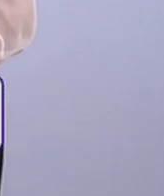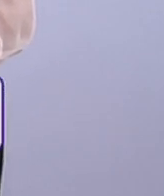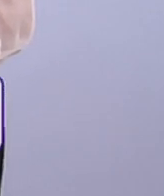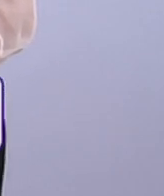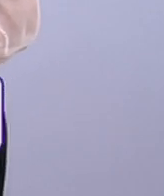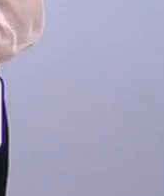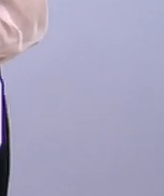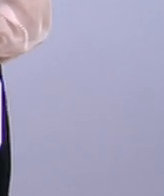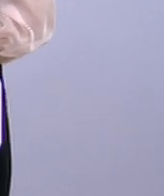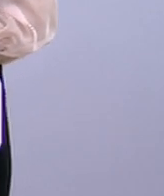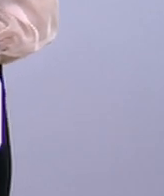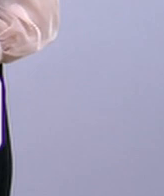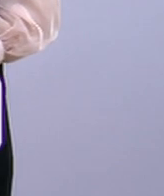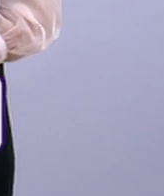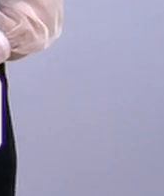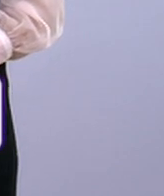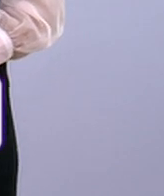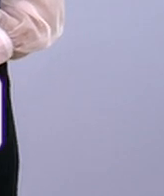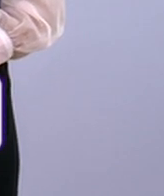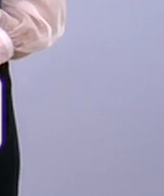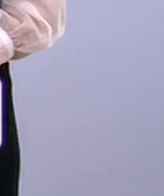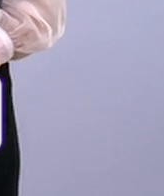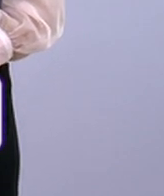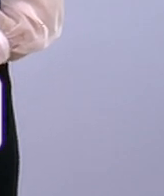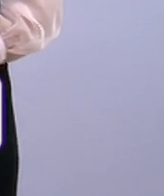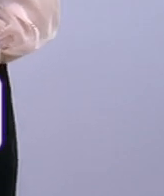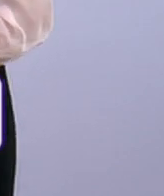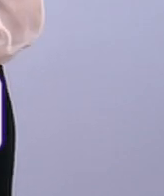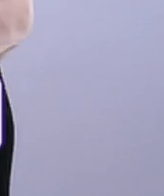They are talking about their free time.